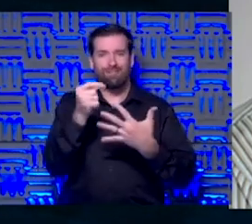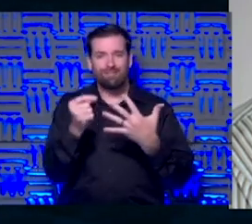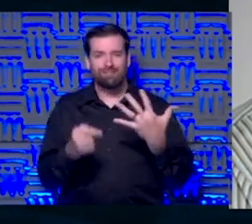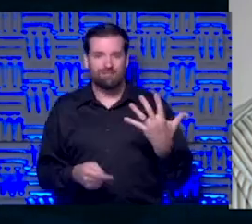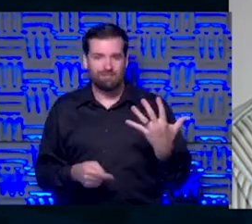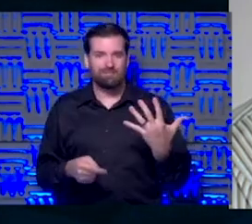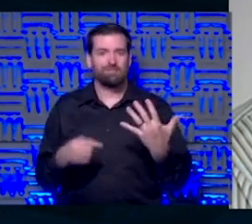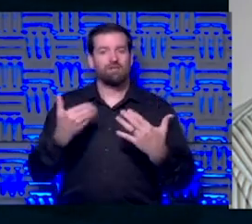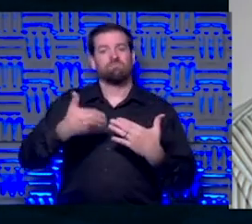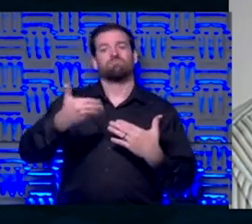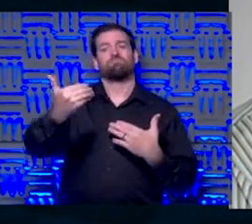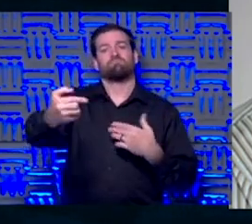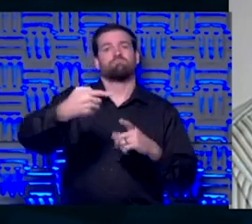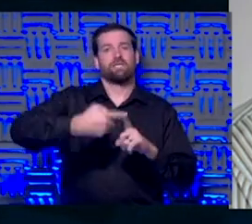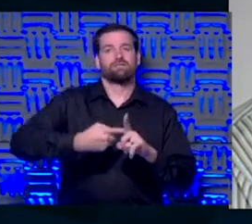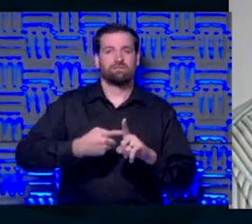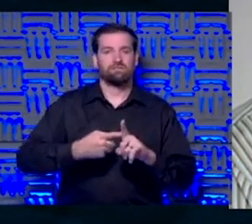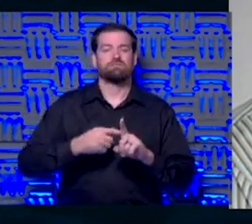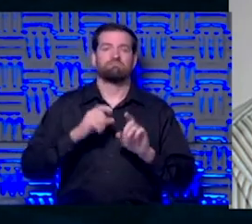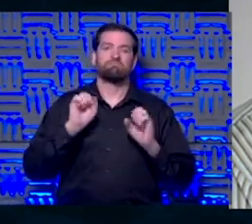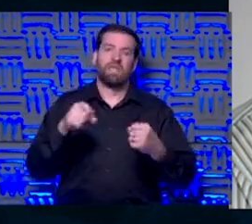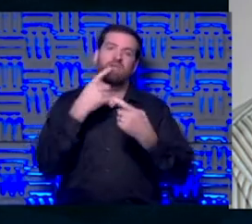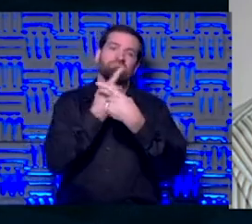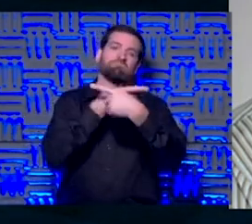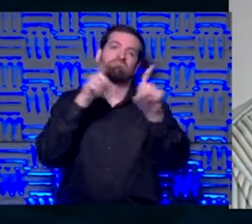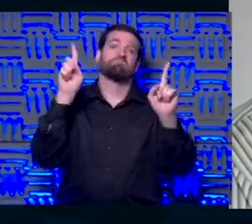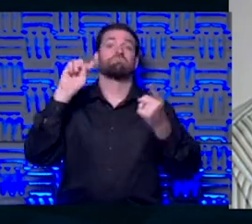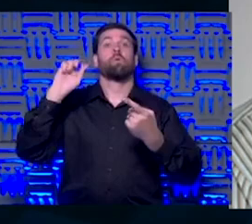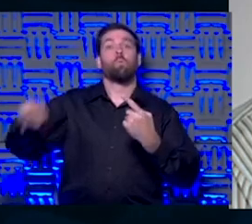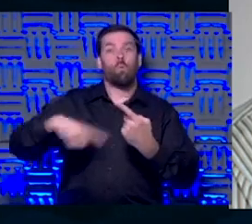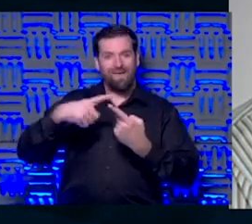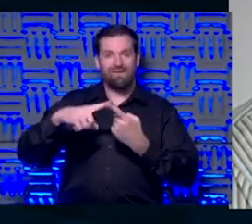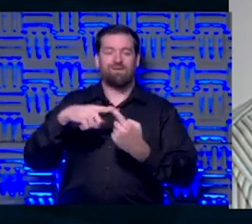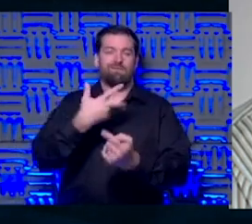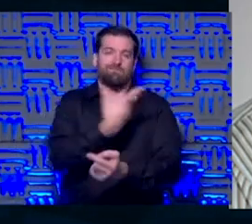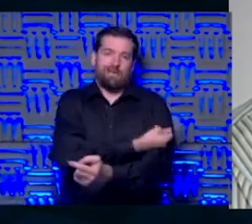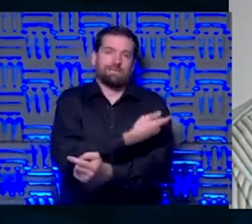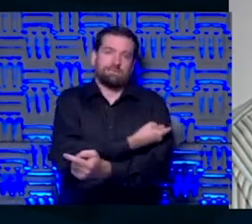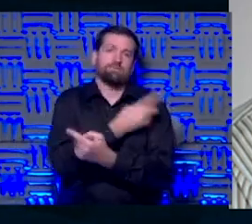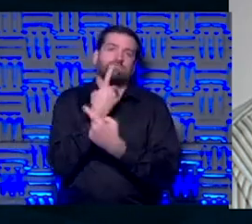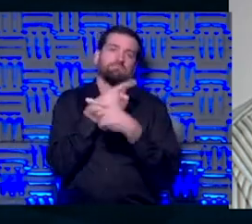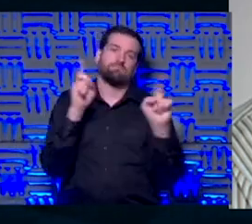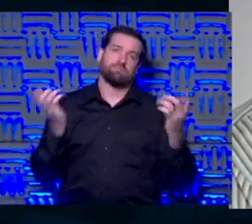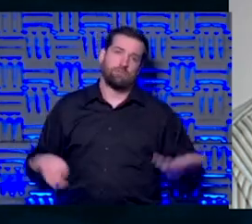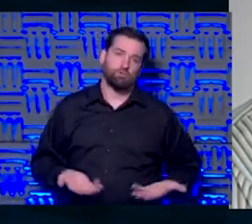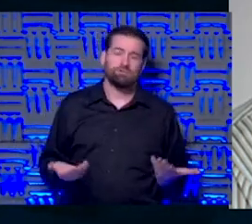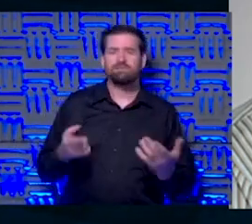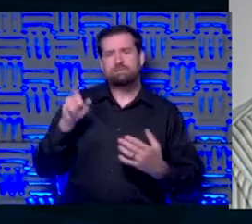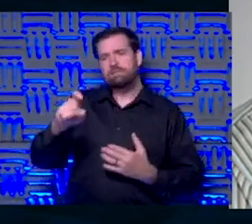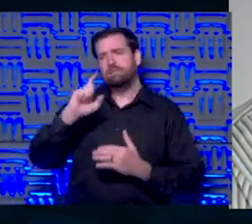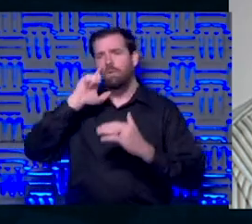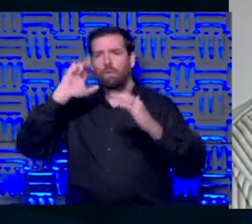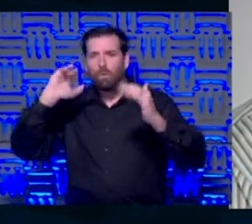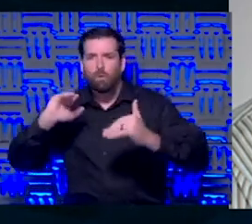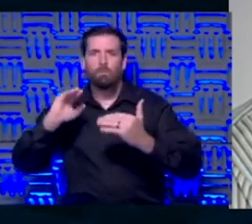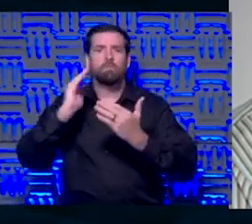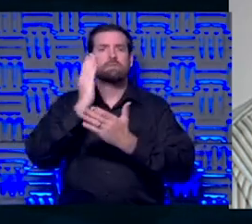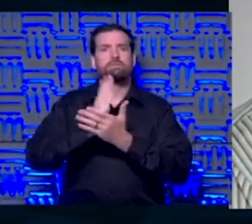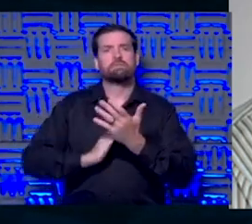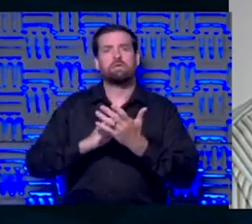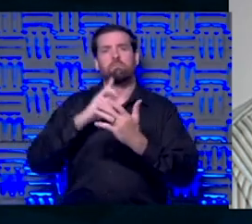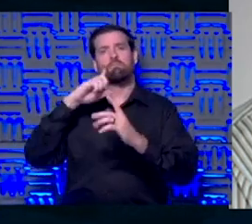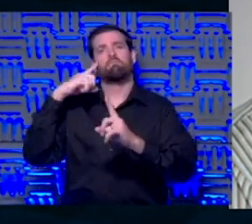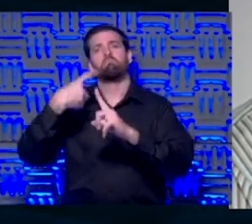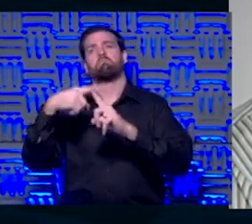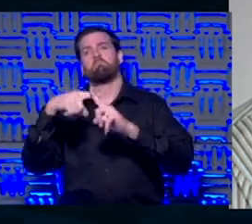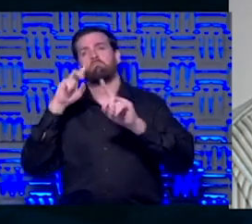the coming months, we can get through to when we do have the vaccine. I think that's what we all need, some of that hope and some things to look